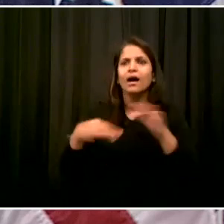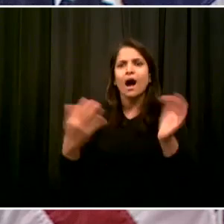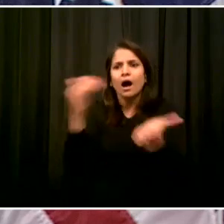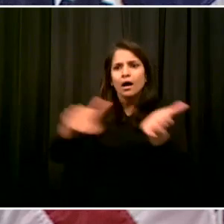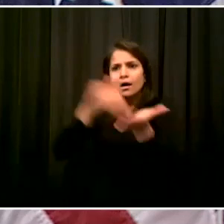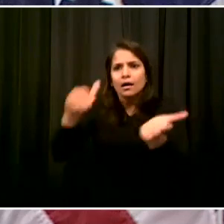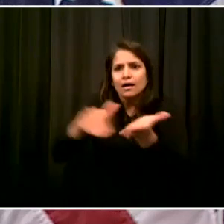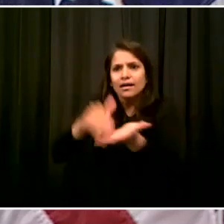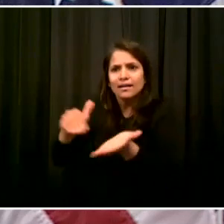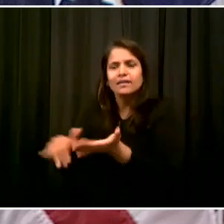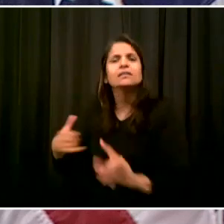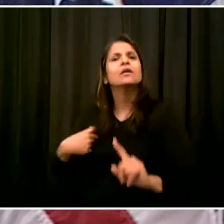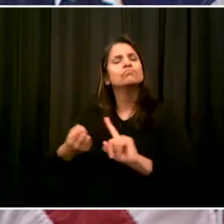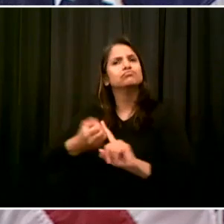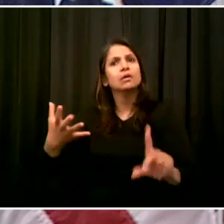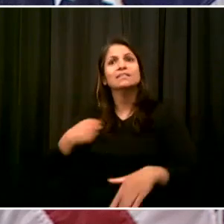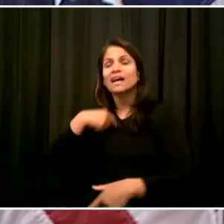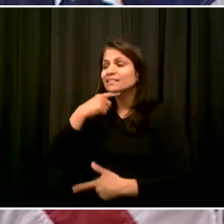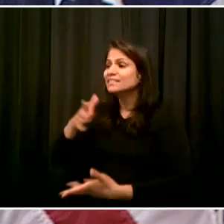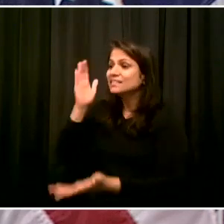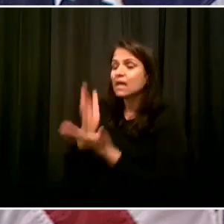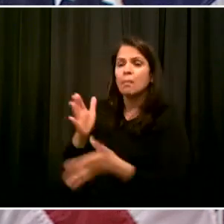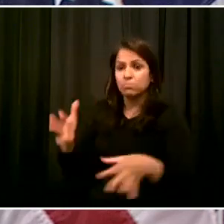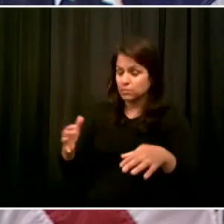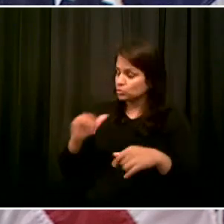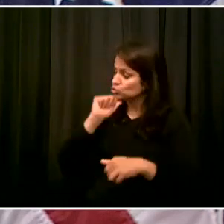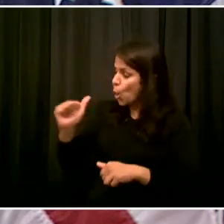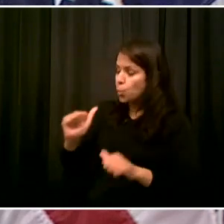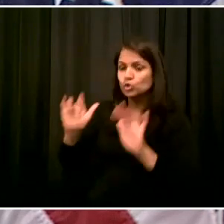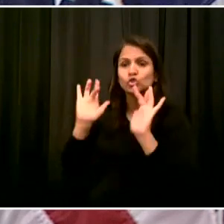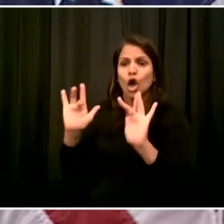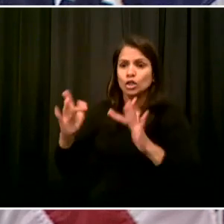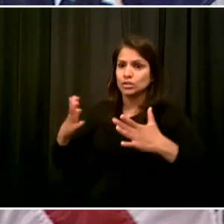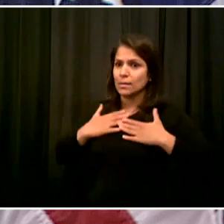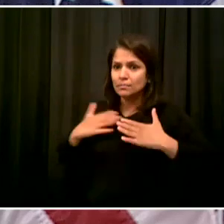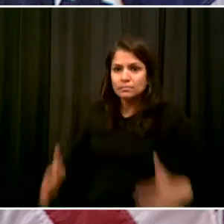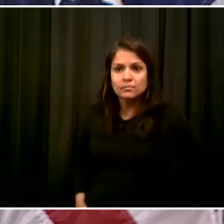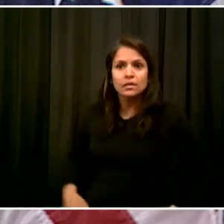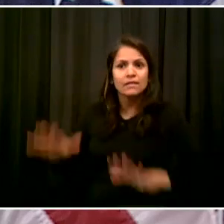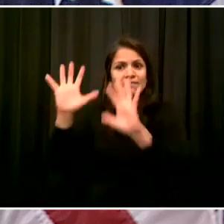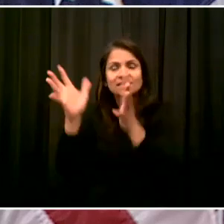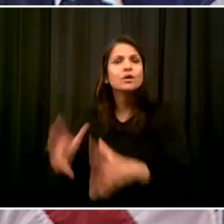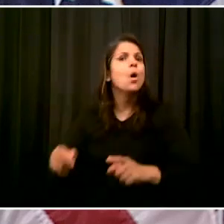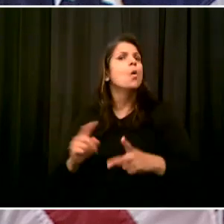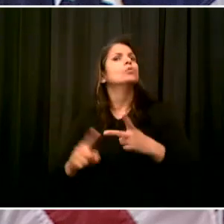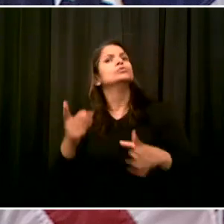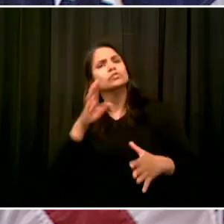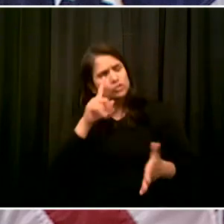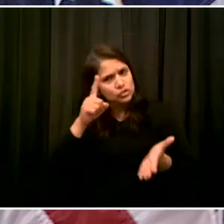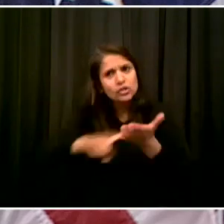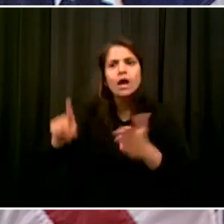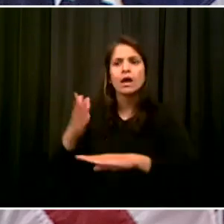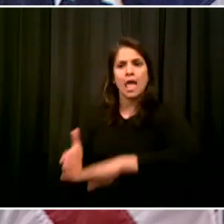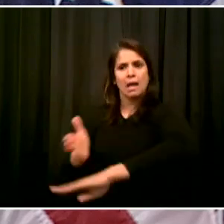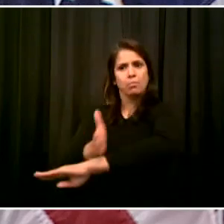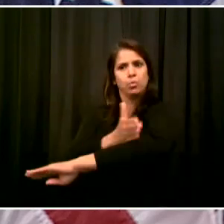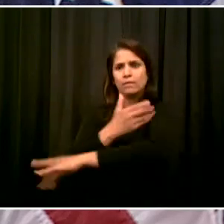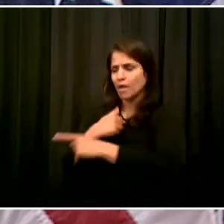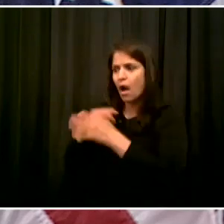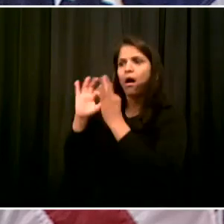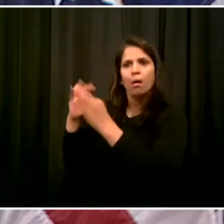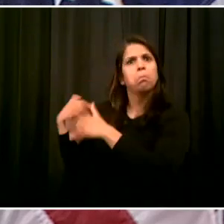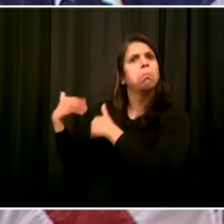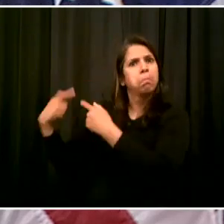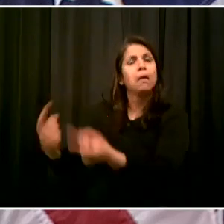chaos. The exact opposite happened, because we are New Yorkers, and when we realize something's unjust, we do something about it. When we realize something's broken,